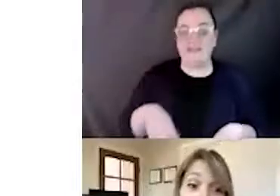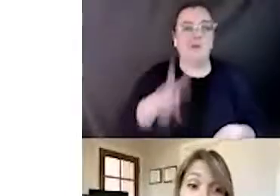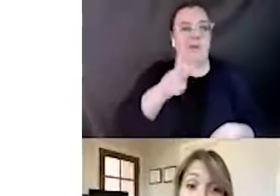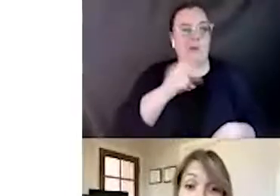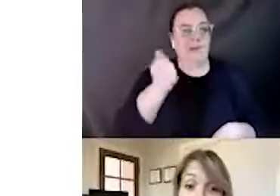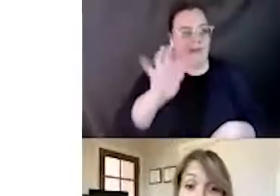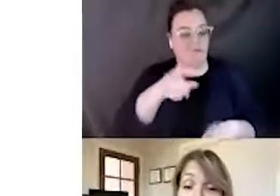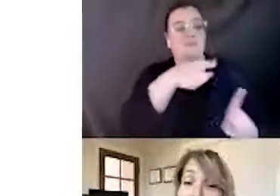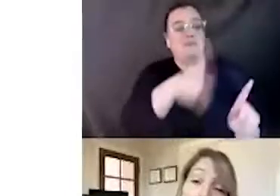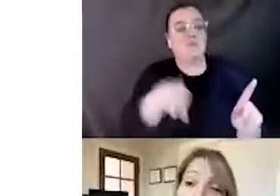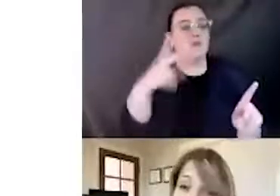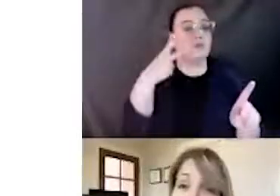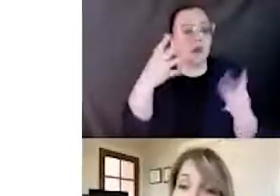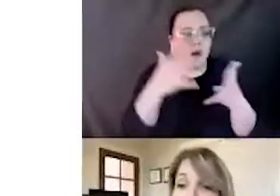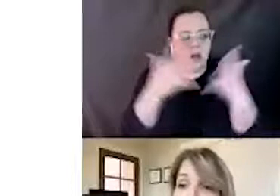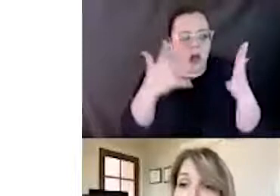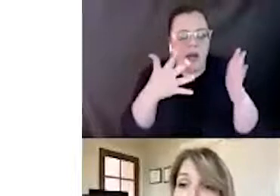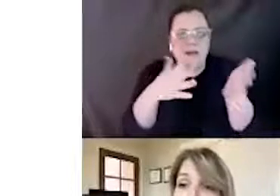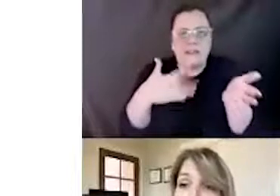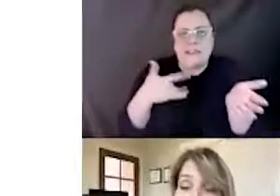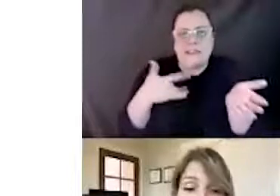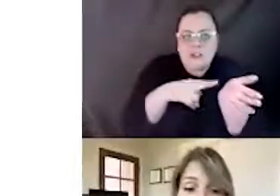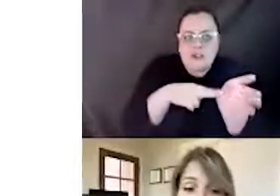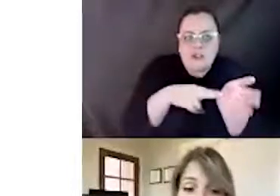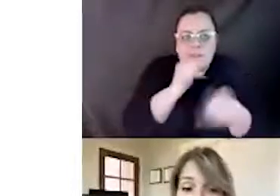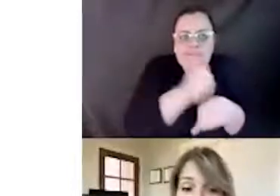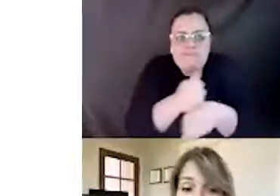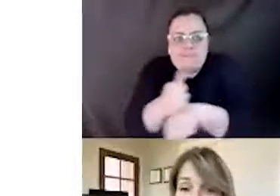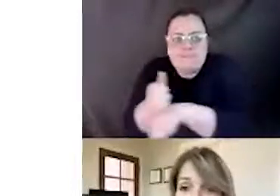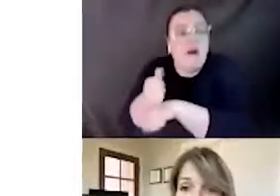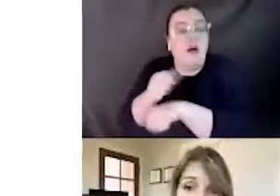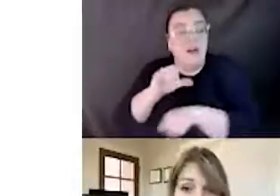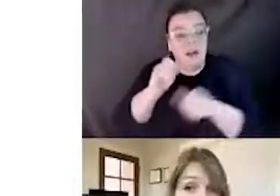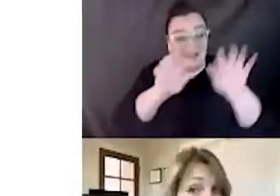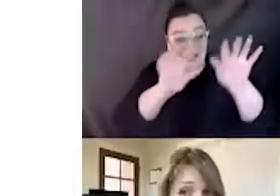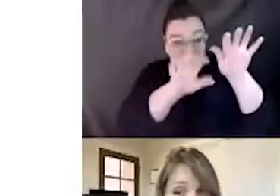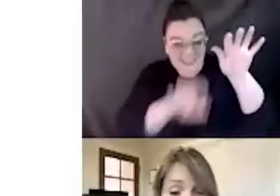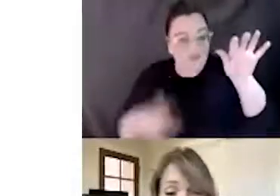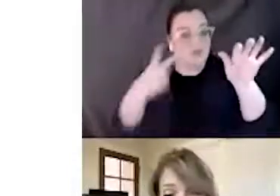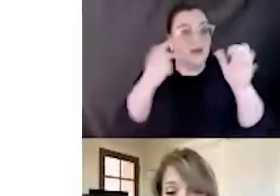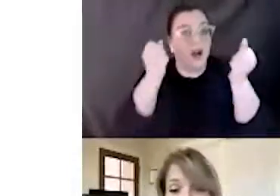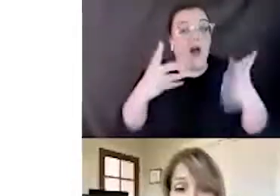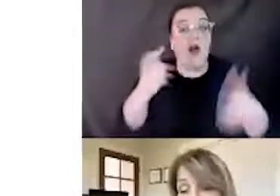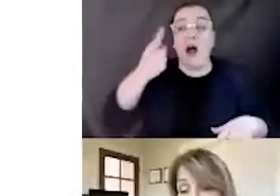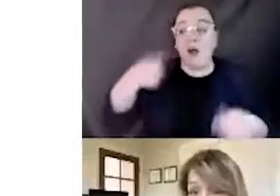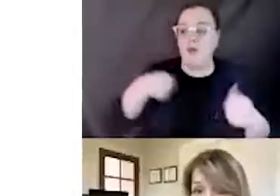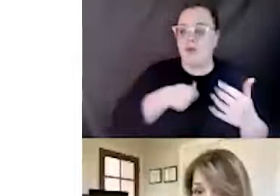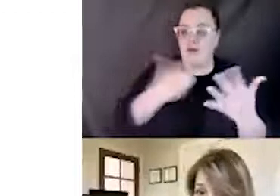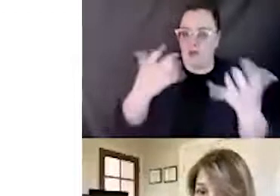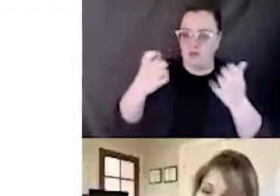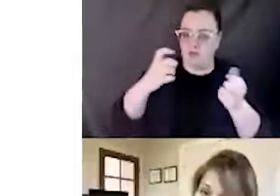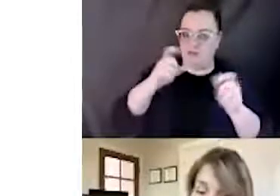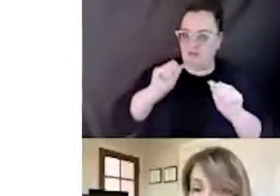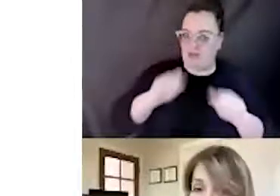is because so that then we can detect the earthquakes as quickly as possible. After all, we can't detect any earthquakes where we don't have any